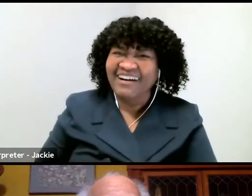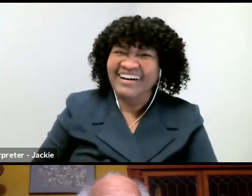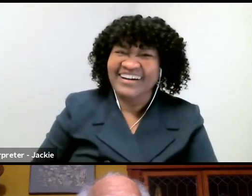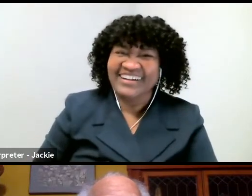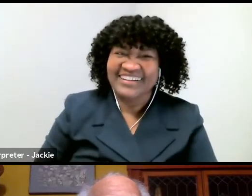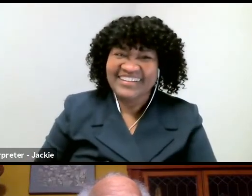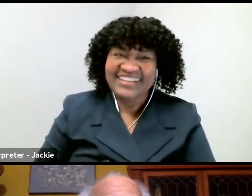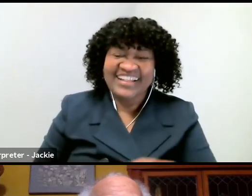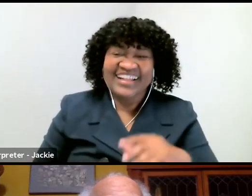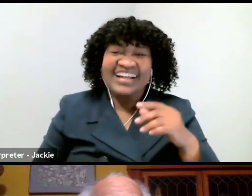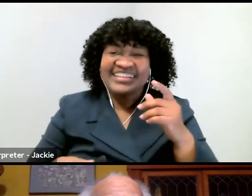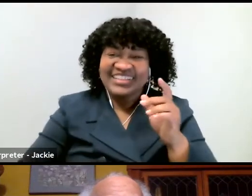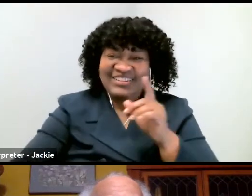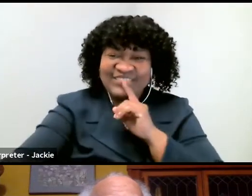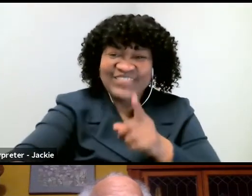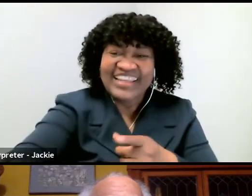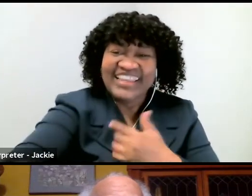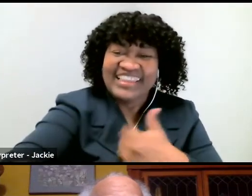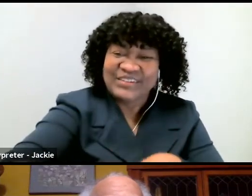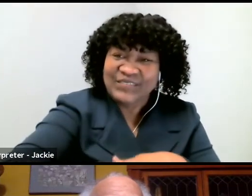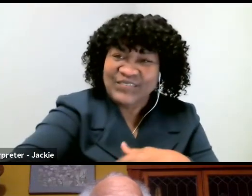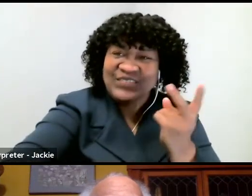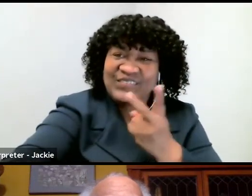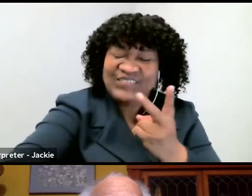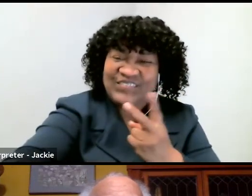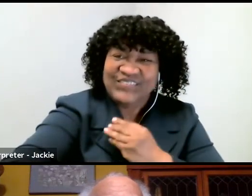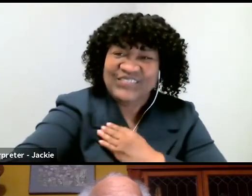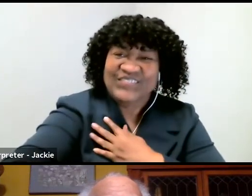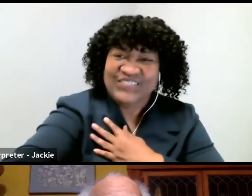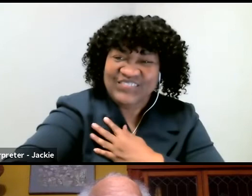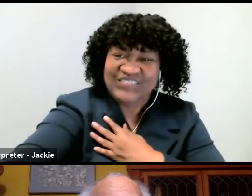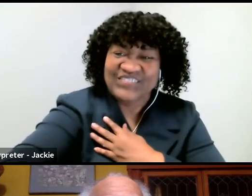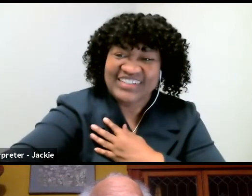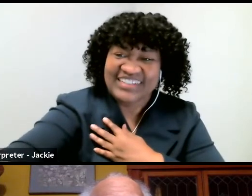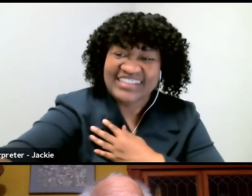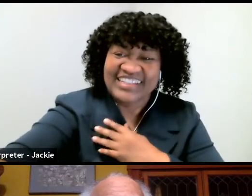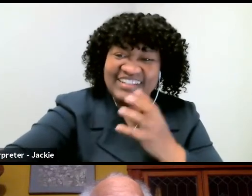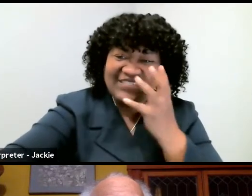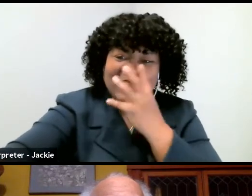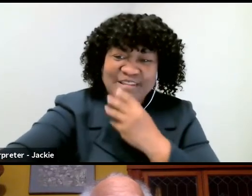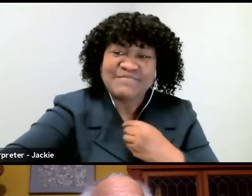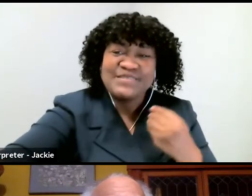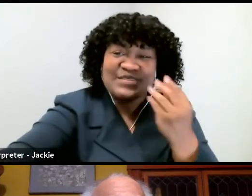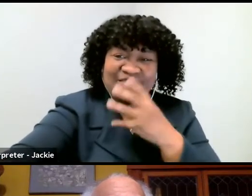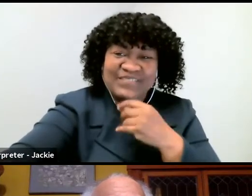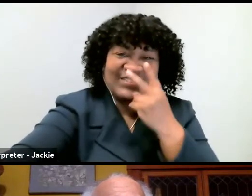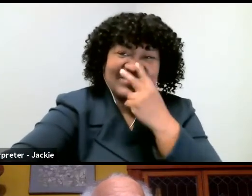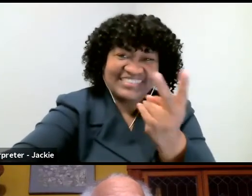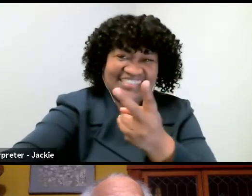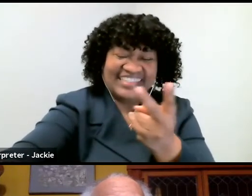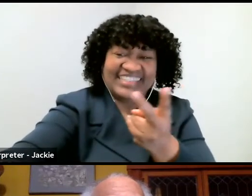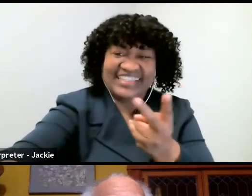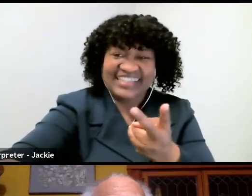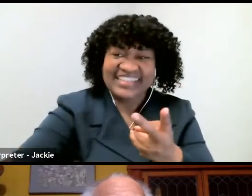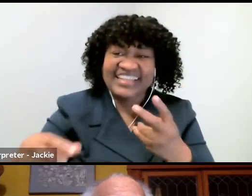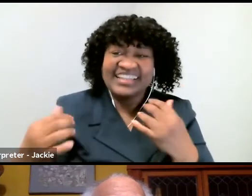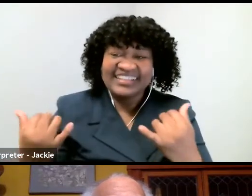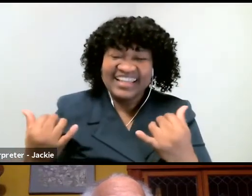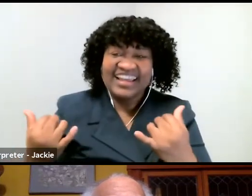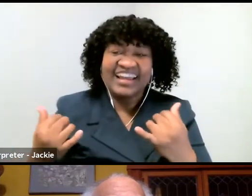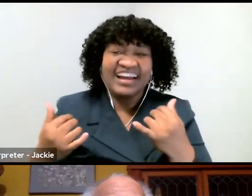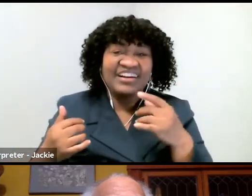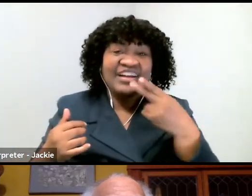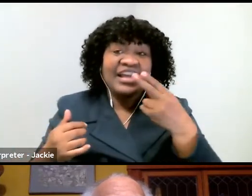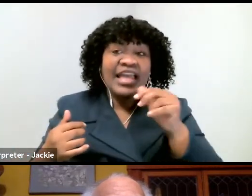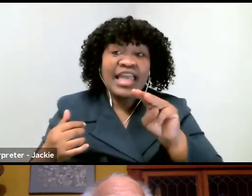Yeah. Wow, such a rich legacy between the two of you. It's really beautiful to witness. Speaking of